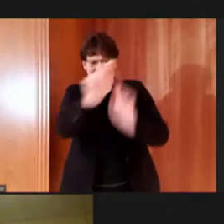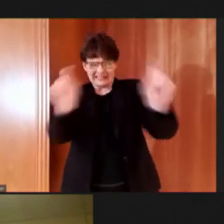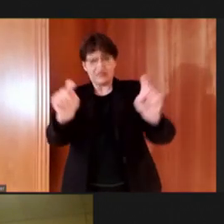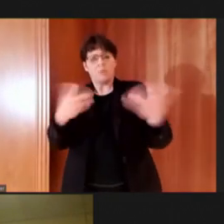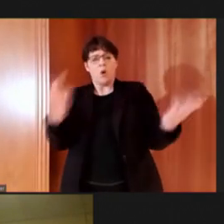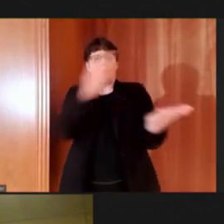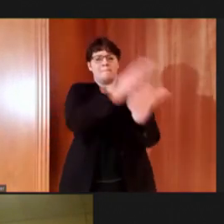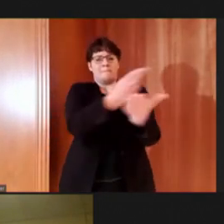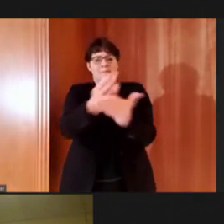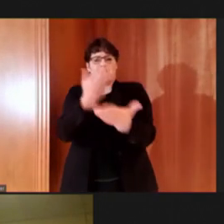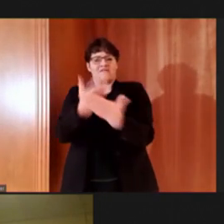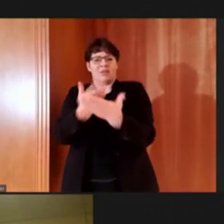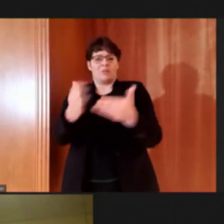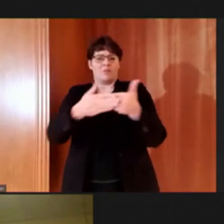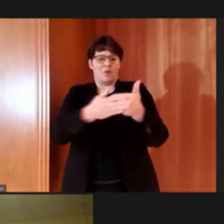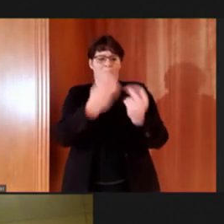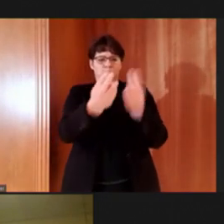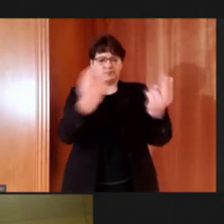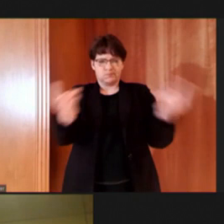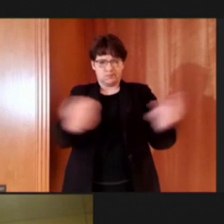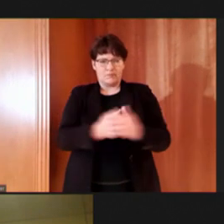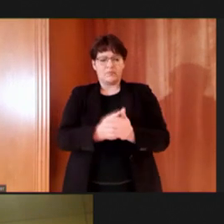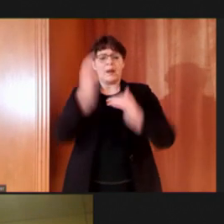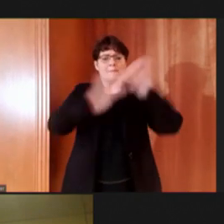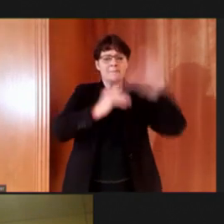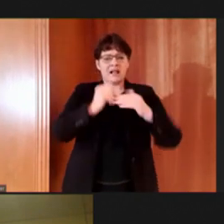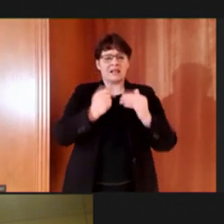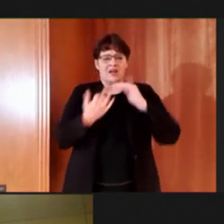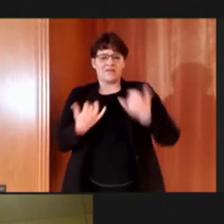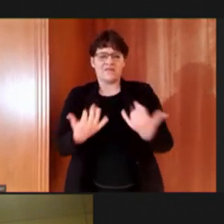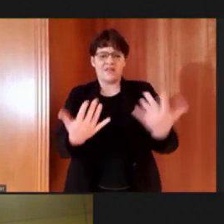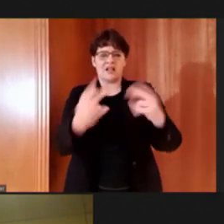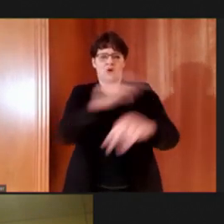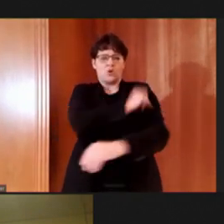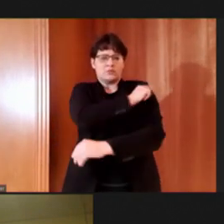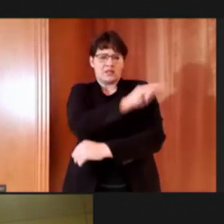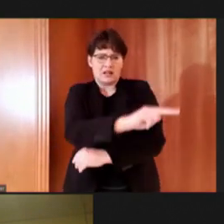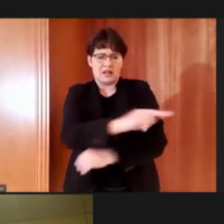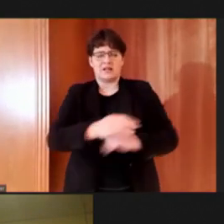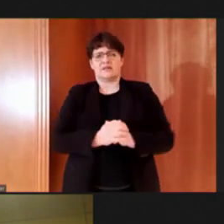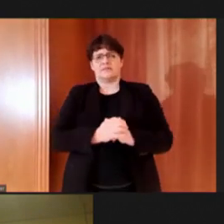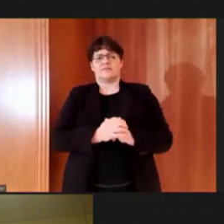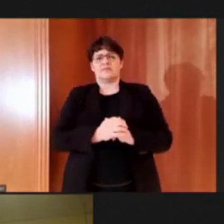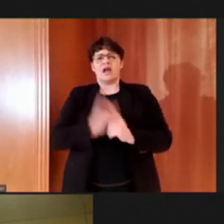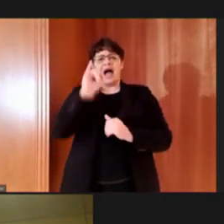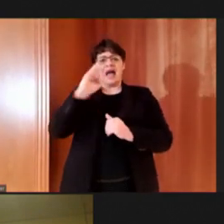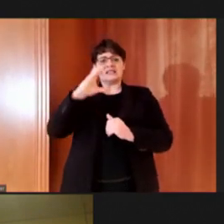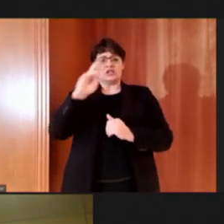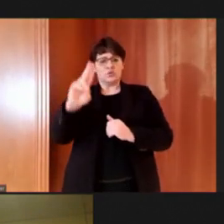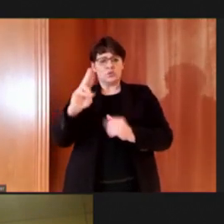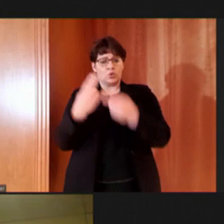more beds available, building filled hospitals, opening up new ICU